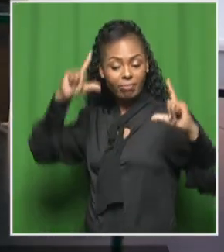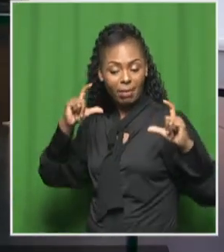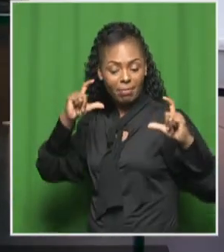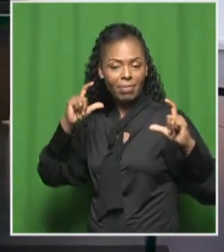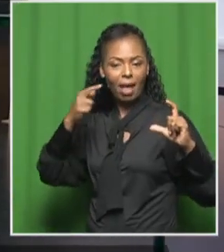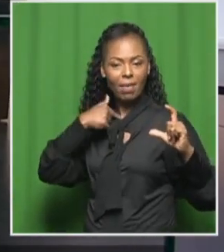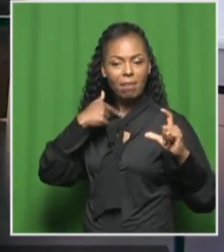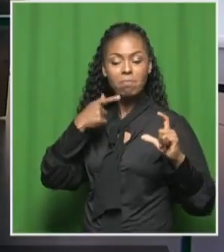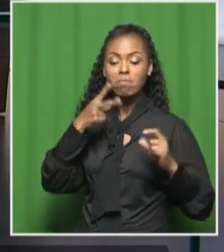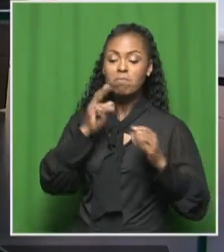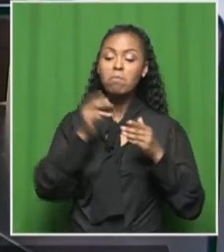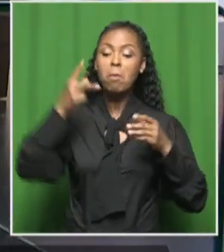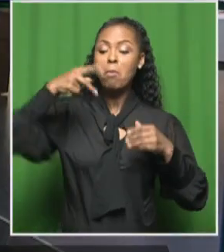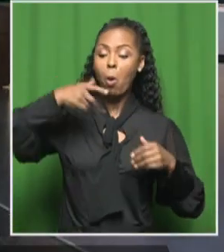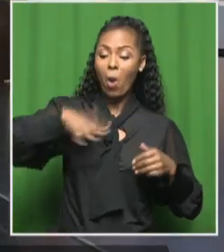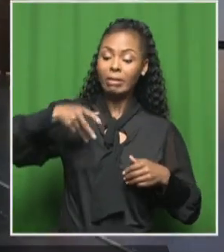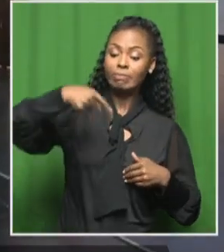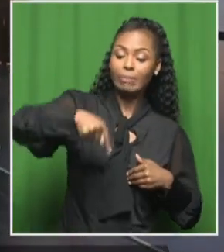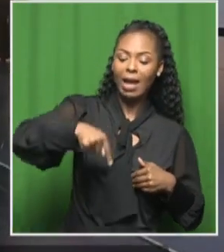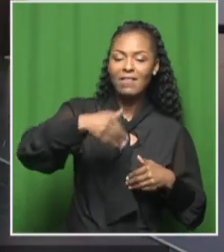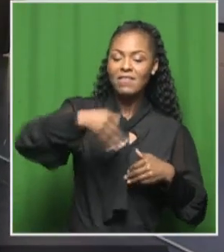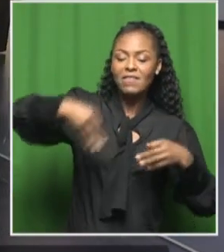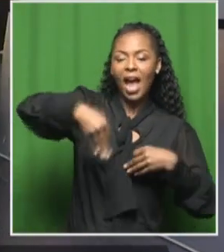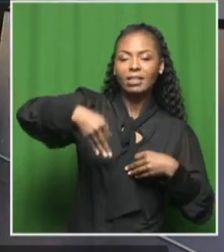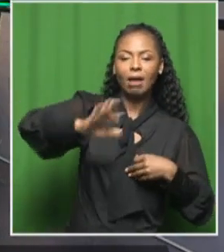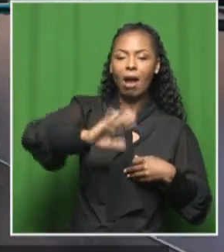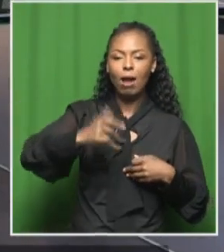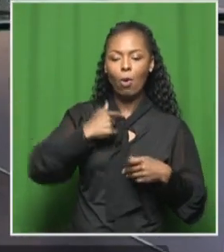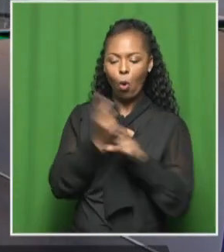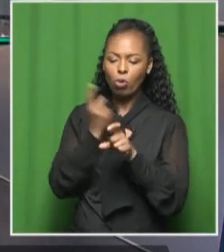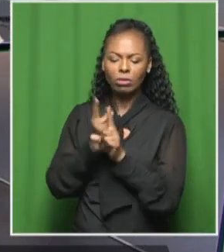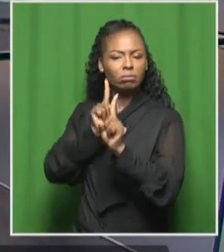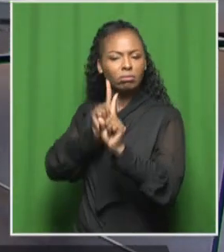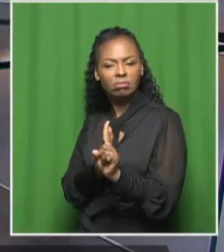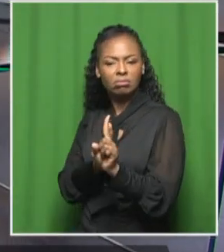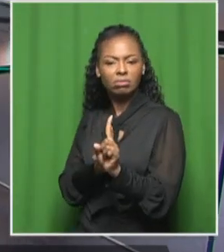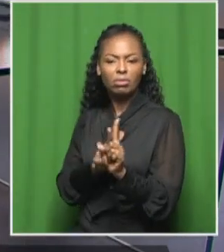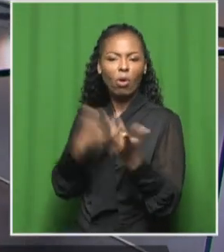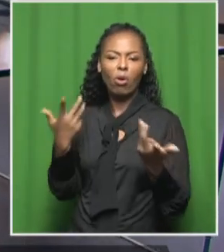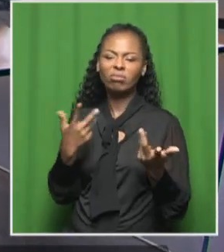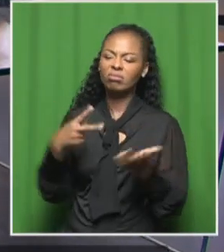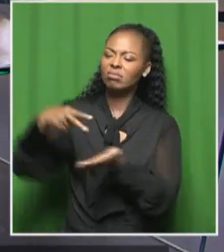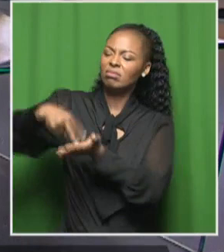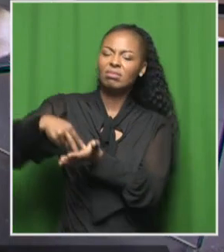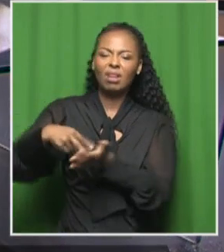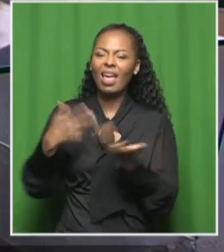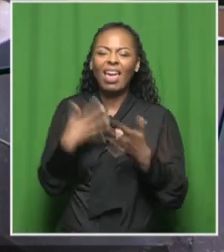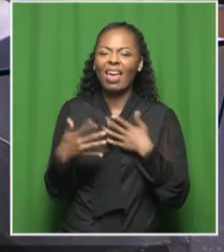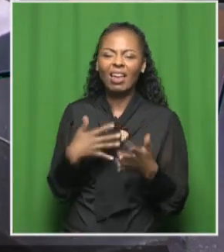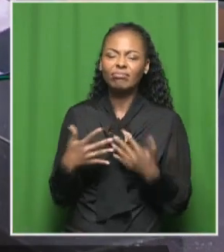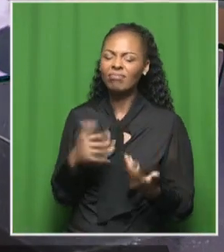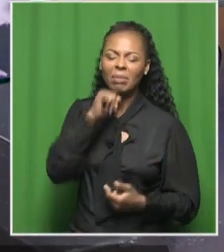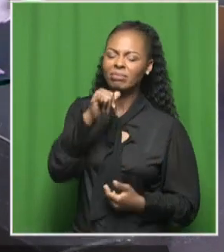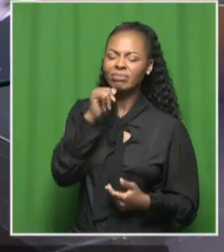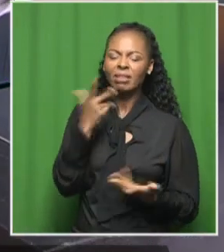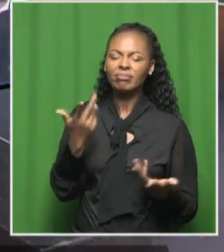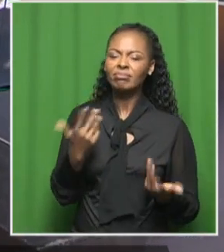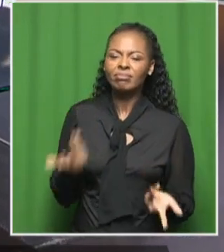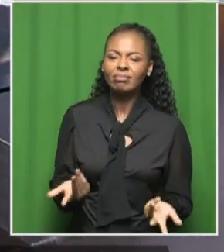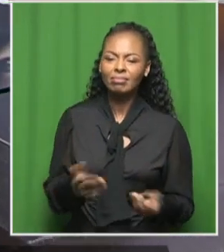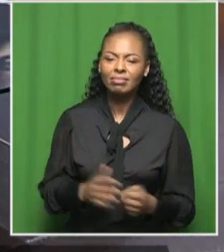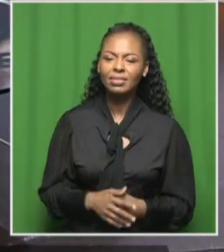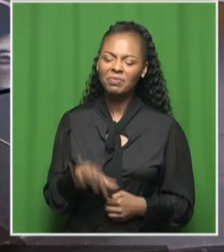that's sitting there going, hey, put me in the middle, I want to be in front. It's just, I'm okay with wherever I am, you know, it's just, that's who I am. So, and